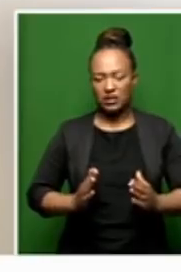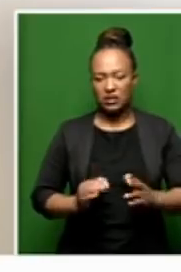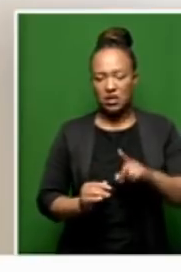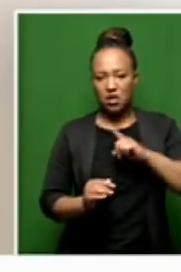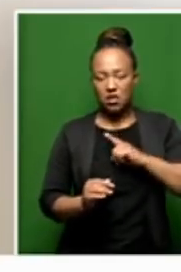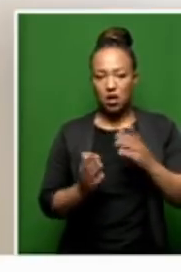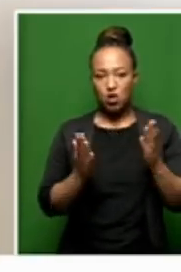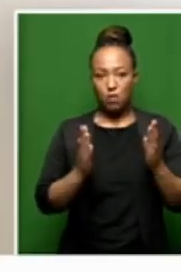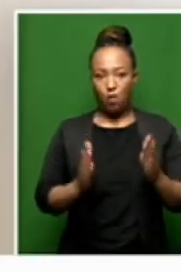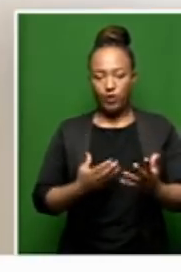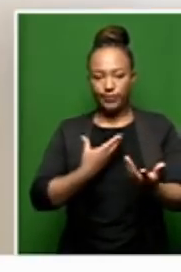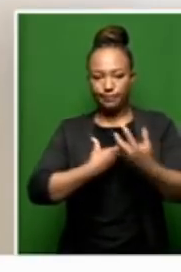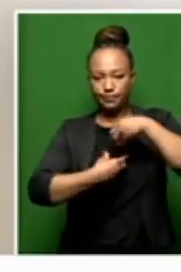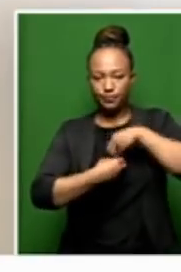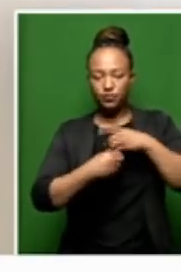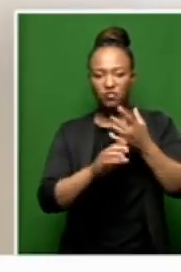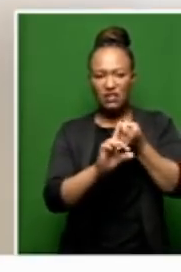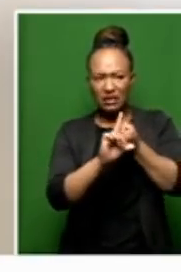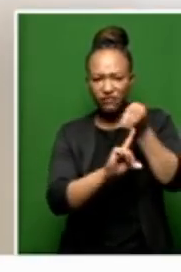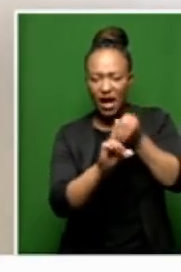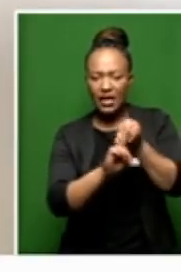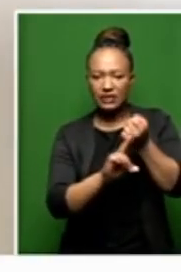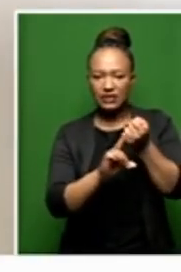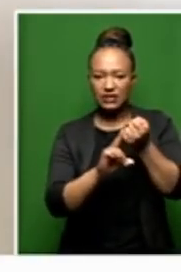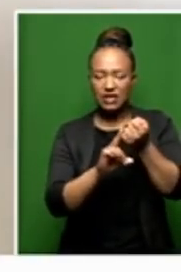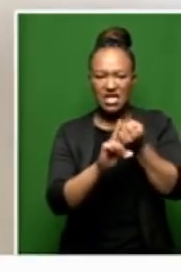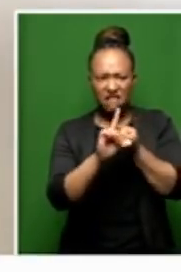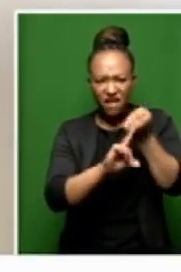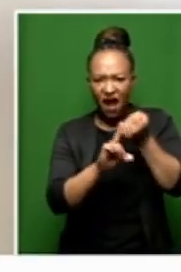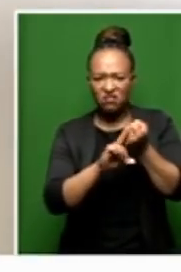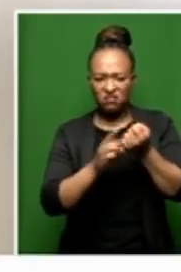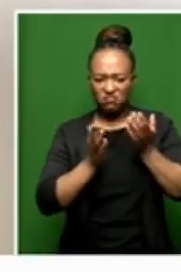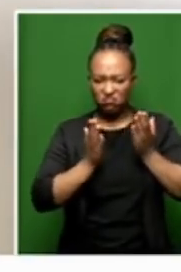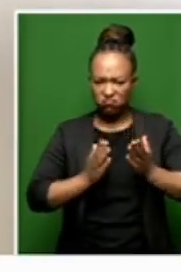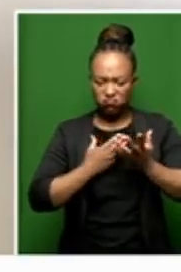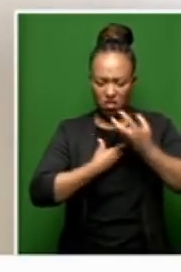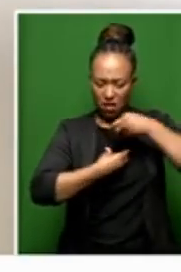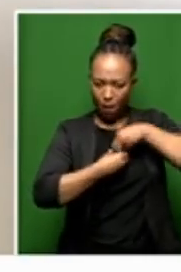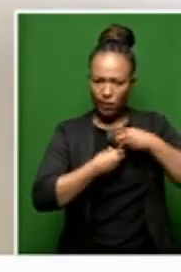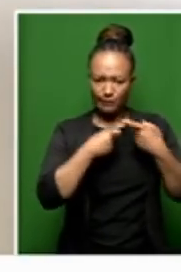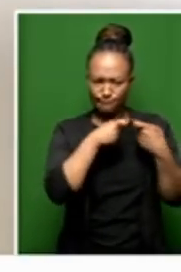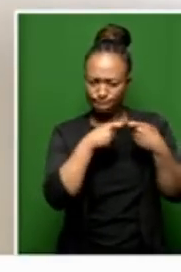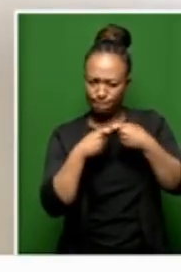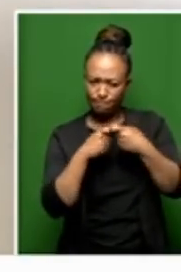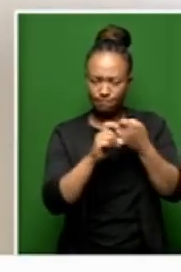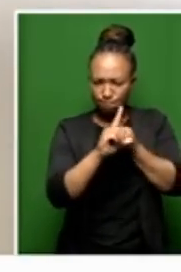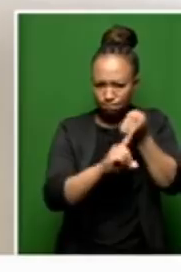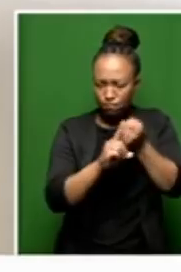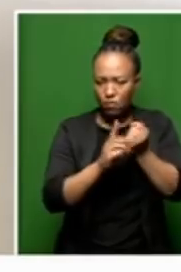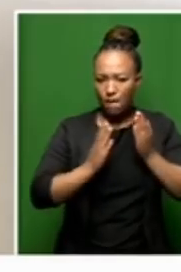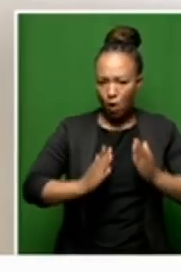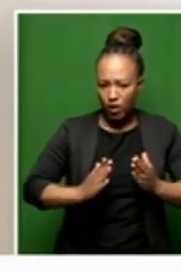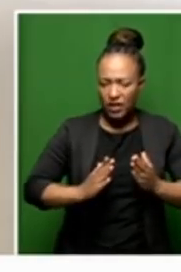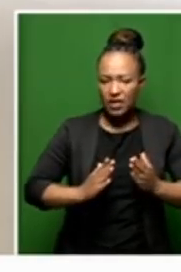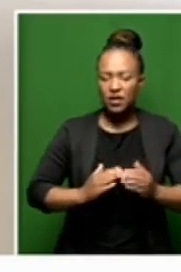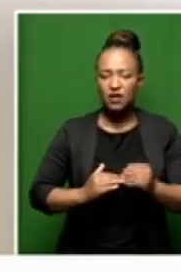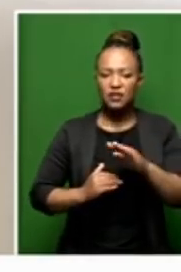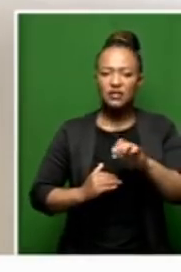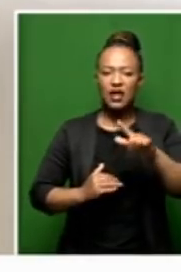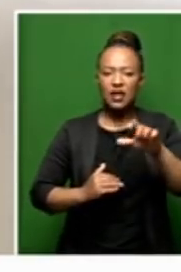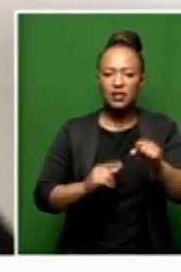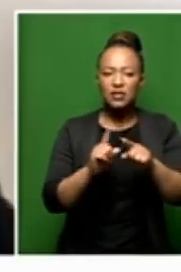immune system starts tackling the virus, and a fight starts happening between the human body cells, which is our natural